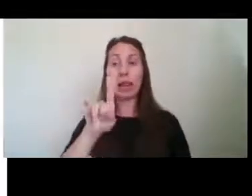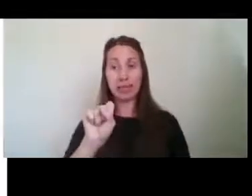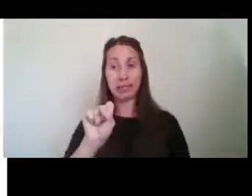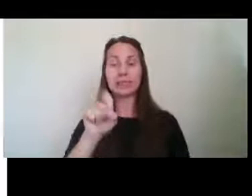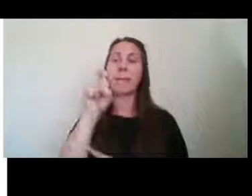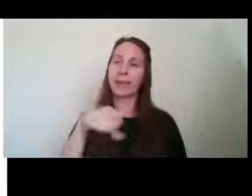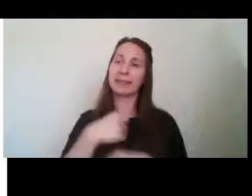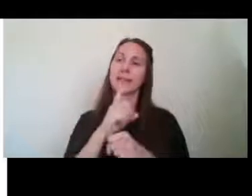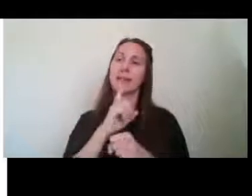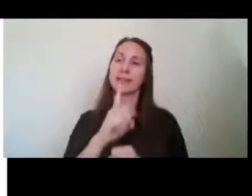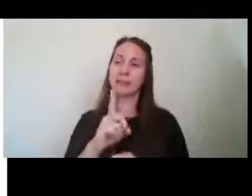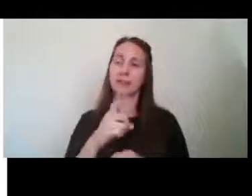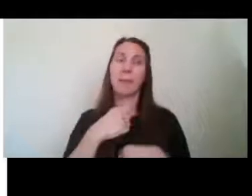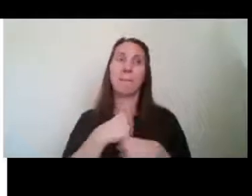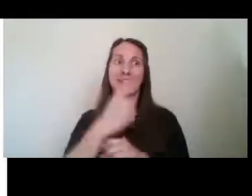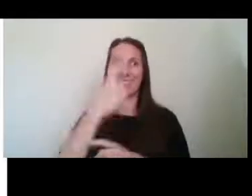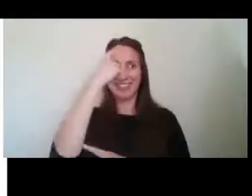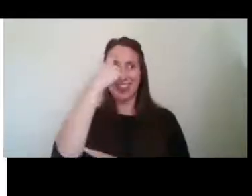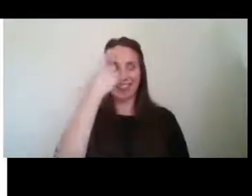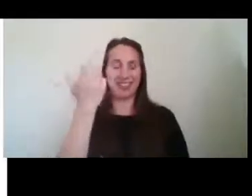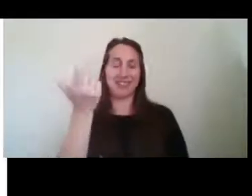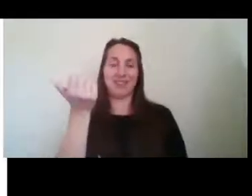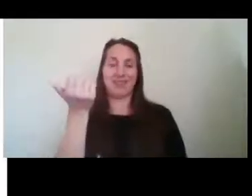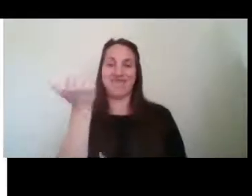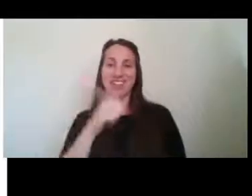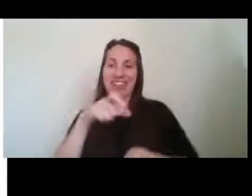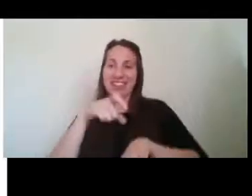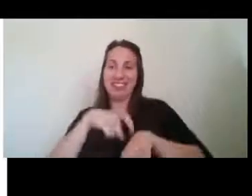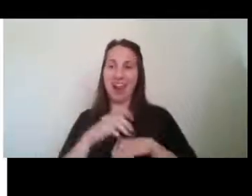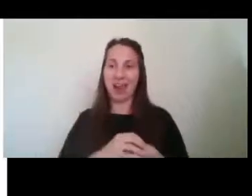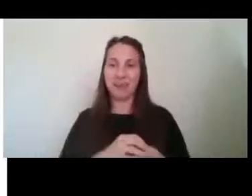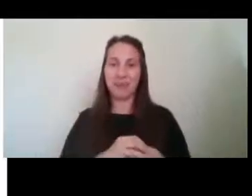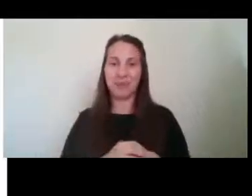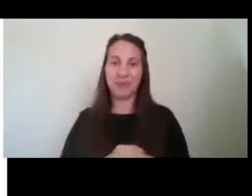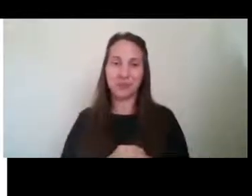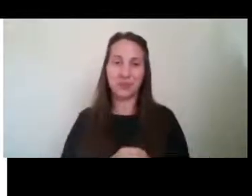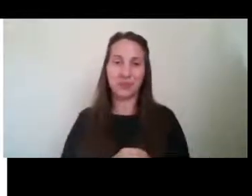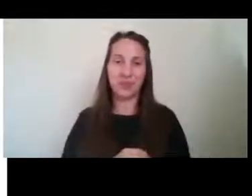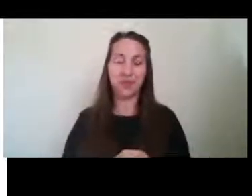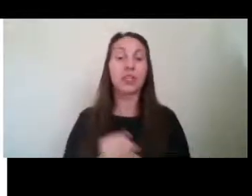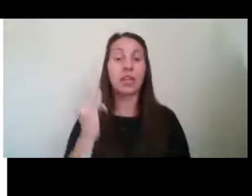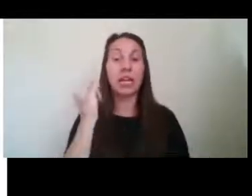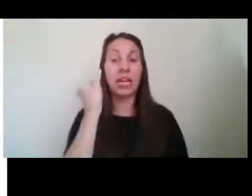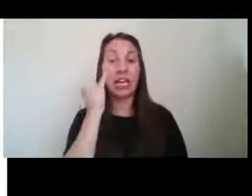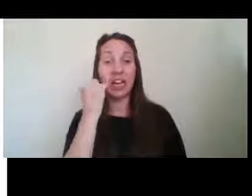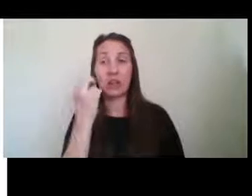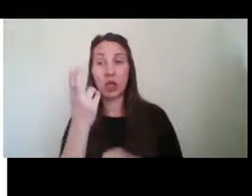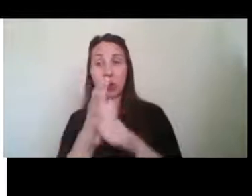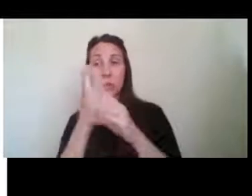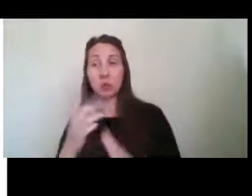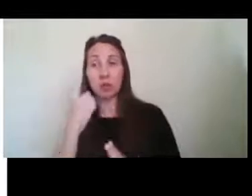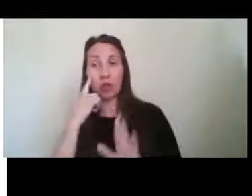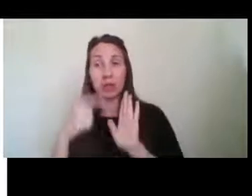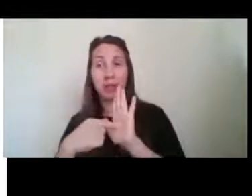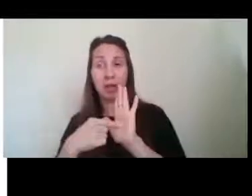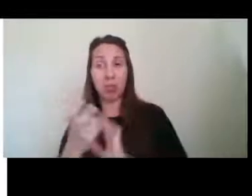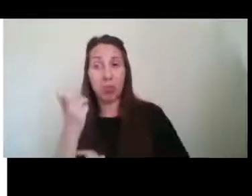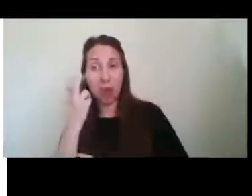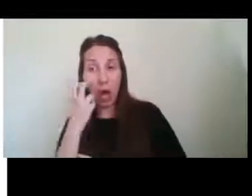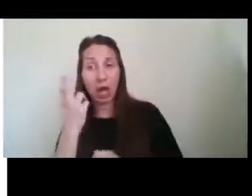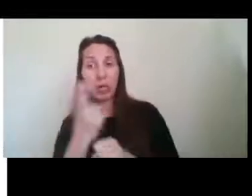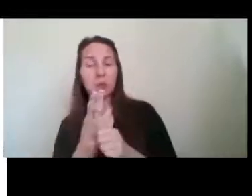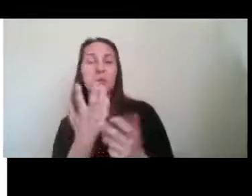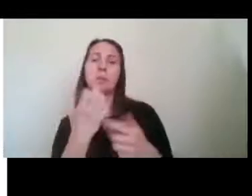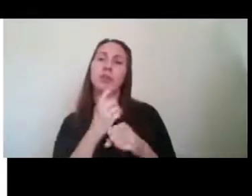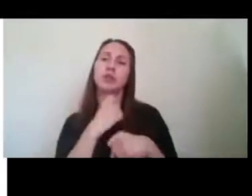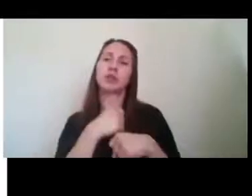those who are sighted, visit the parts of websites that are most applicable to them and skip to those pertinent sections. Phrases such as click